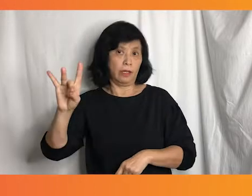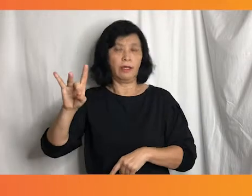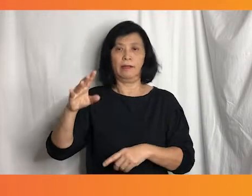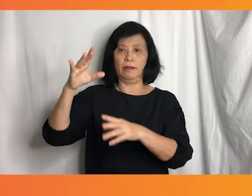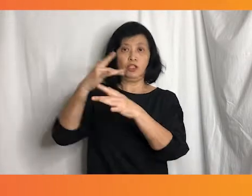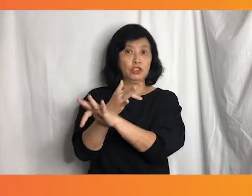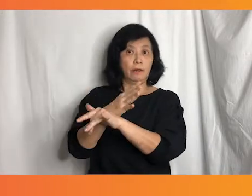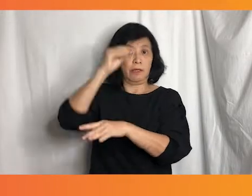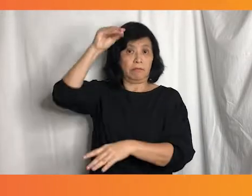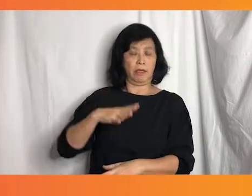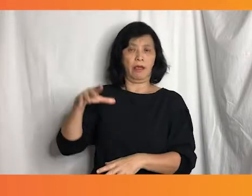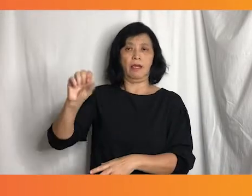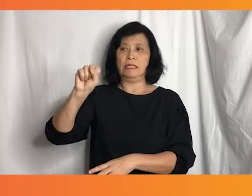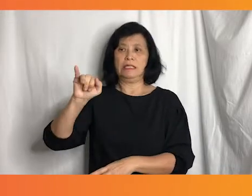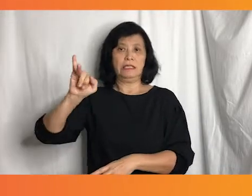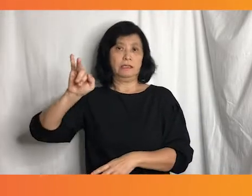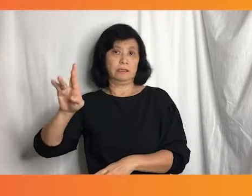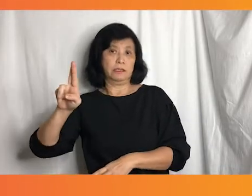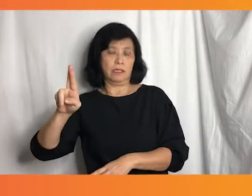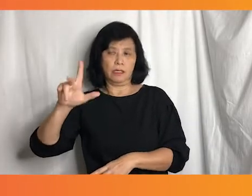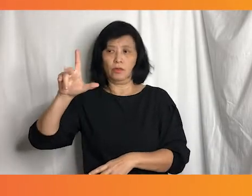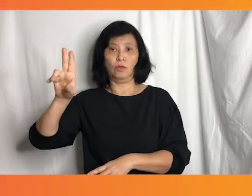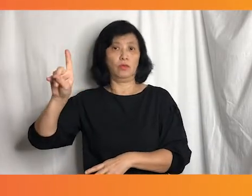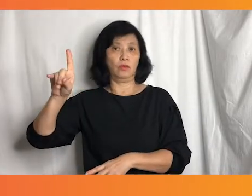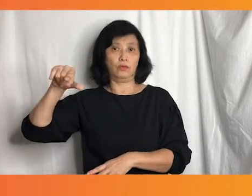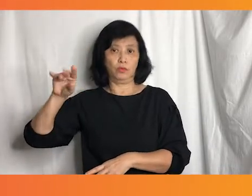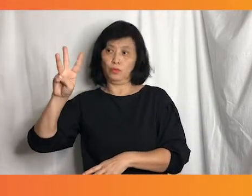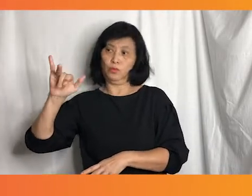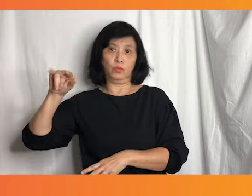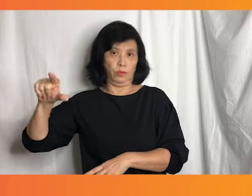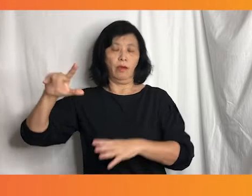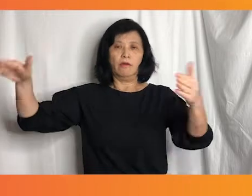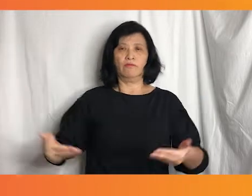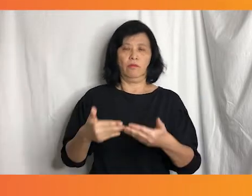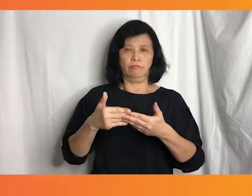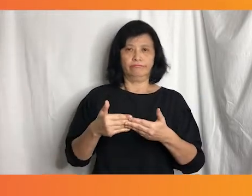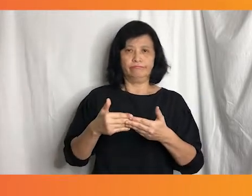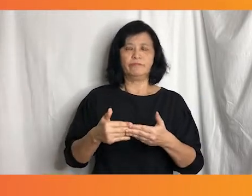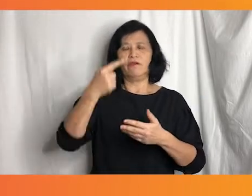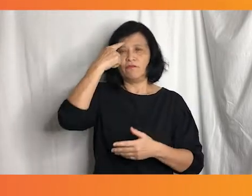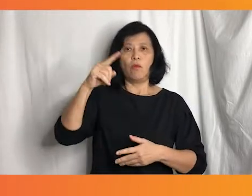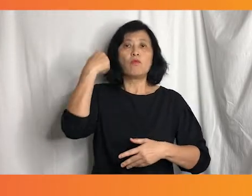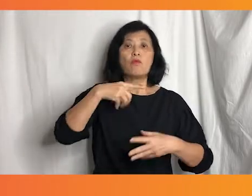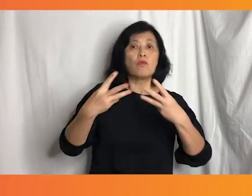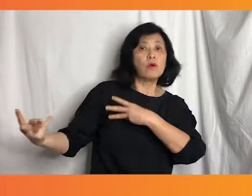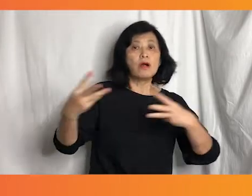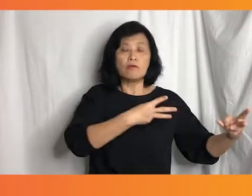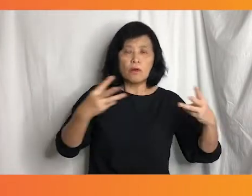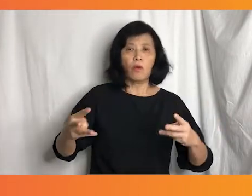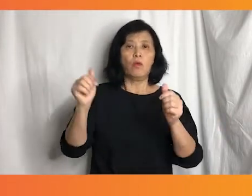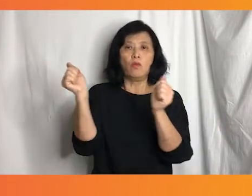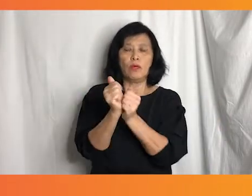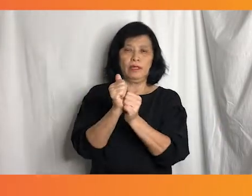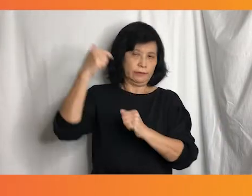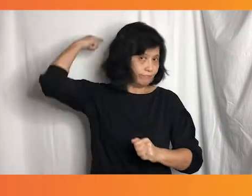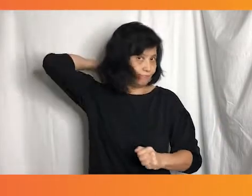a German-born British neurologist, organized a sports competition involving World War II veterans with a spinal